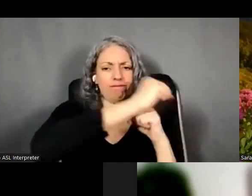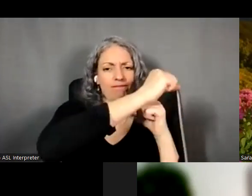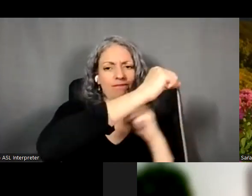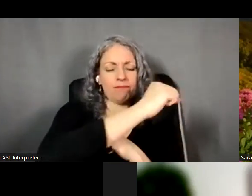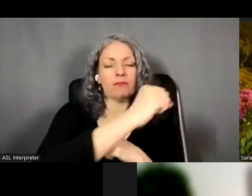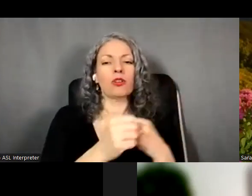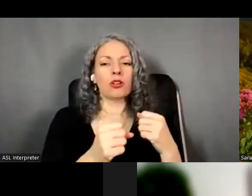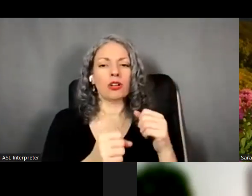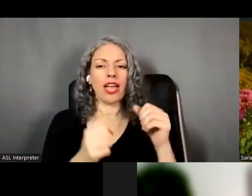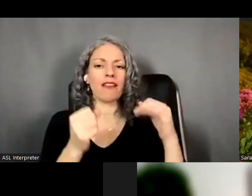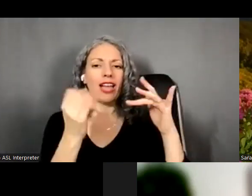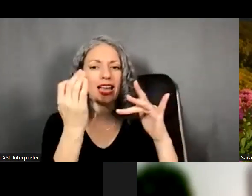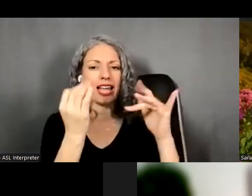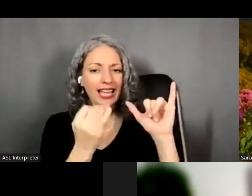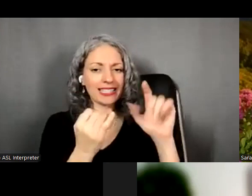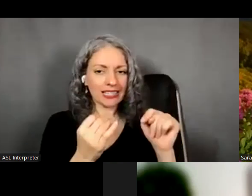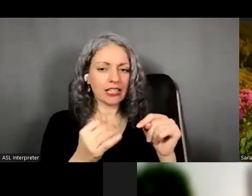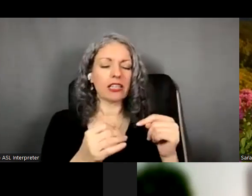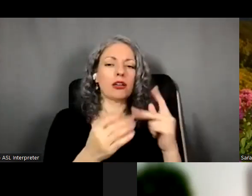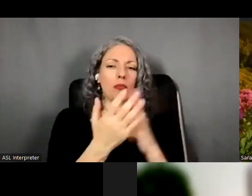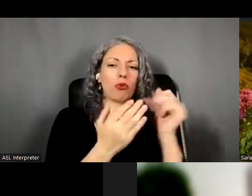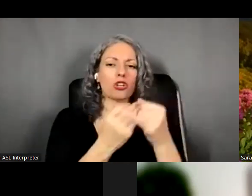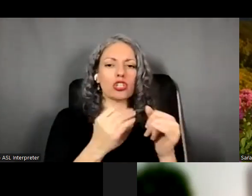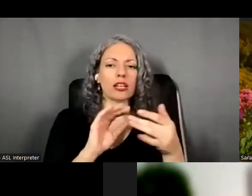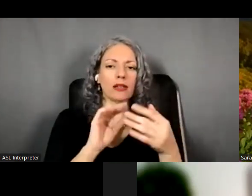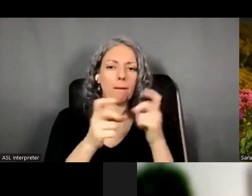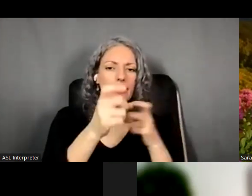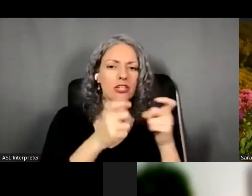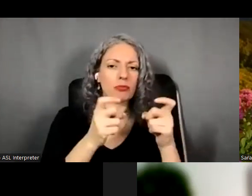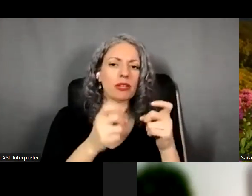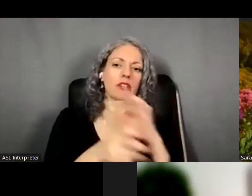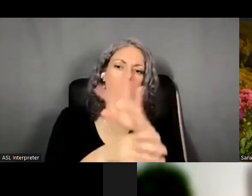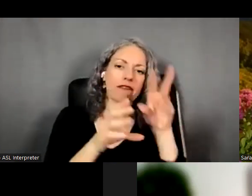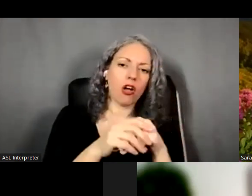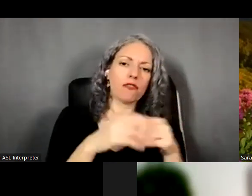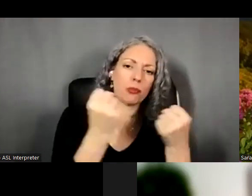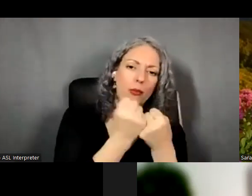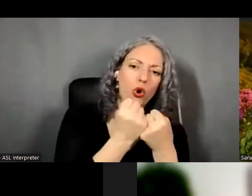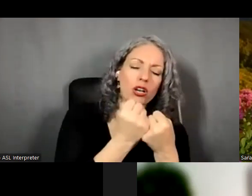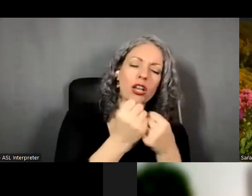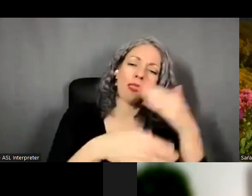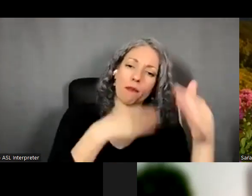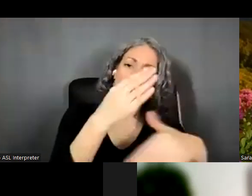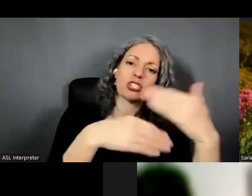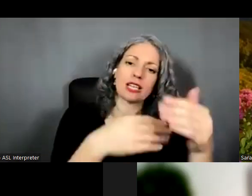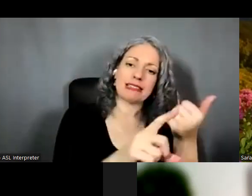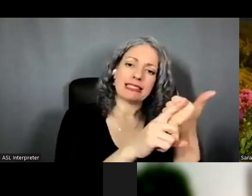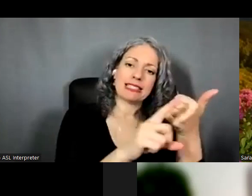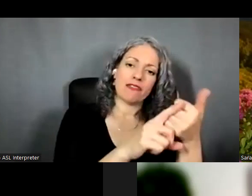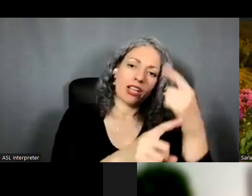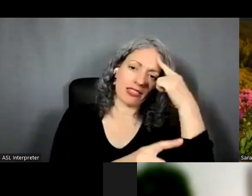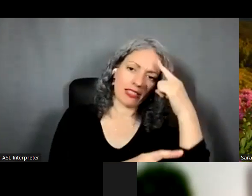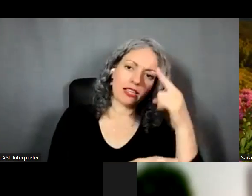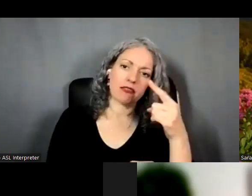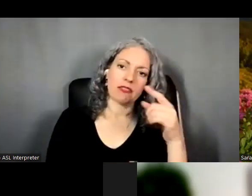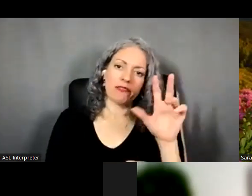IT support components, project management, outreach, et cetera. And then during the process itself, and I think Victoria probably experienced this,